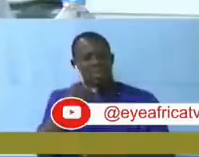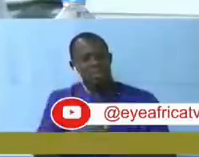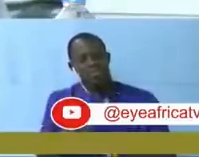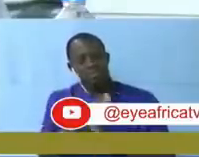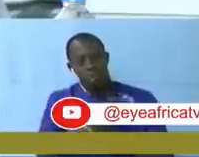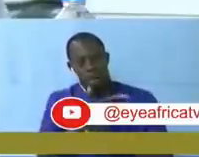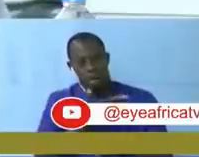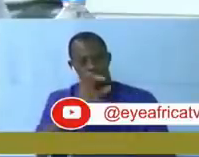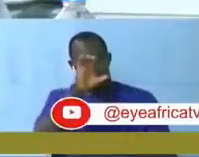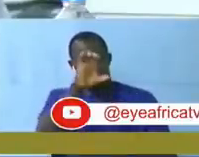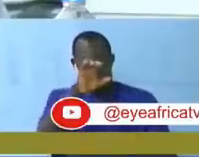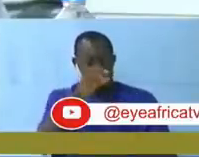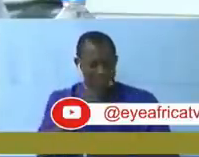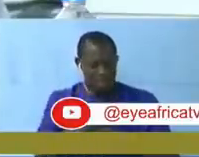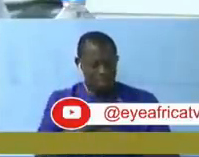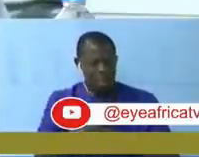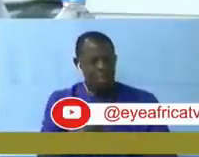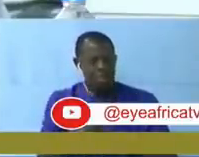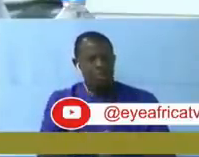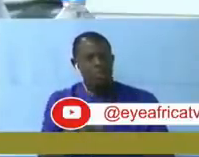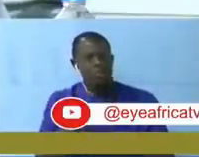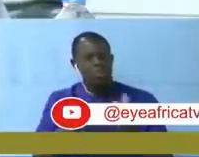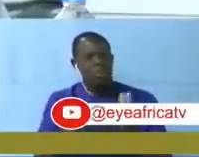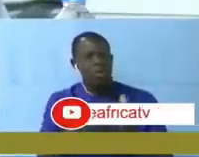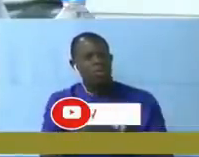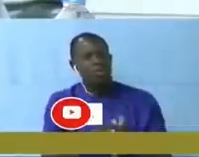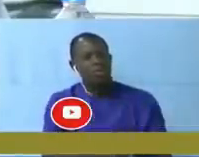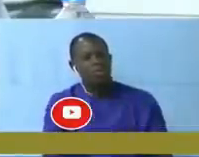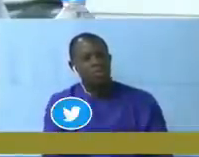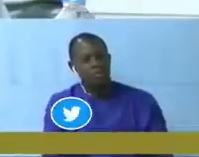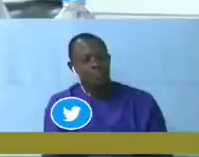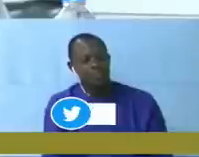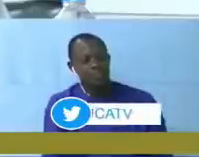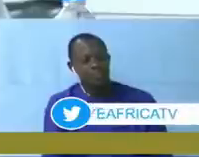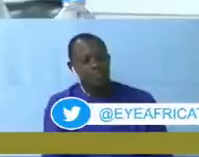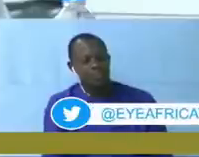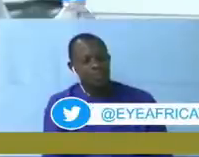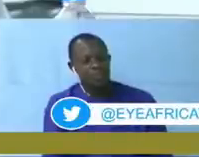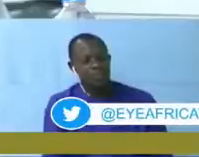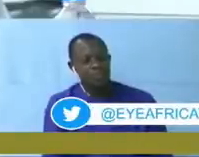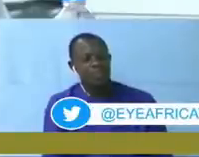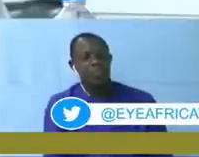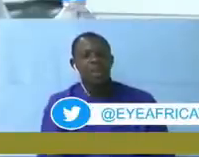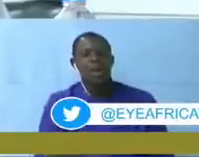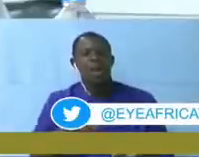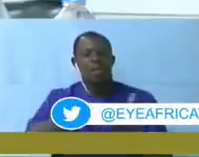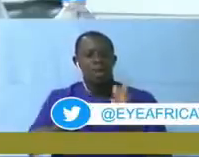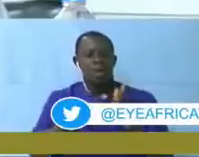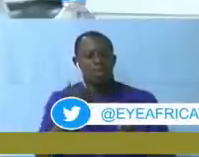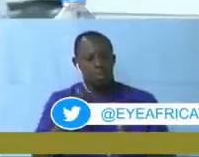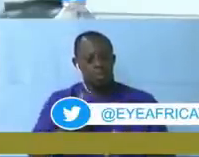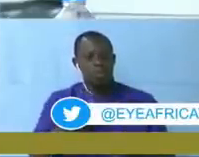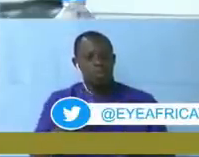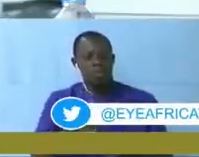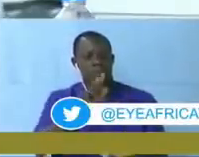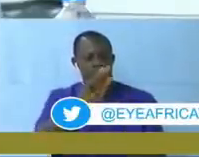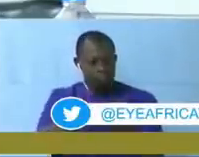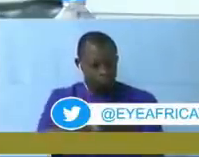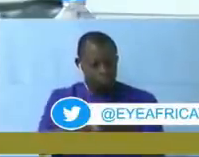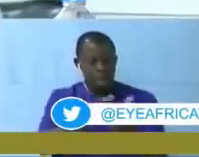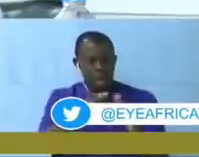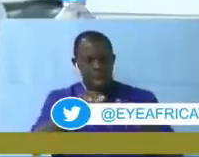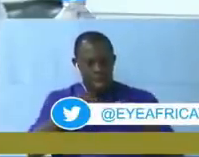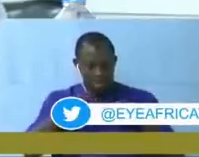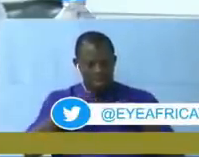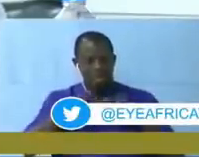in a sense endorsed what transpired on 22nd July. And if you